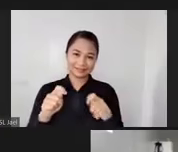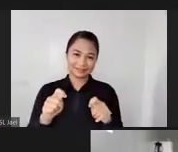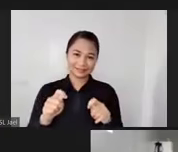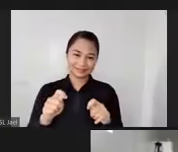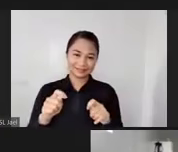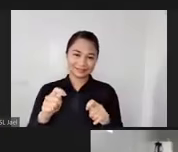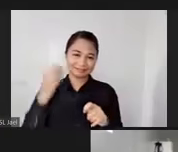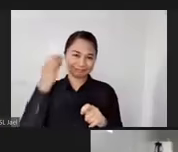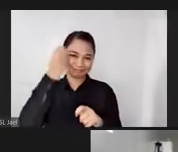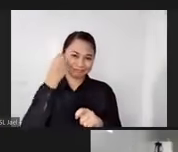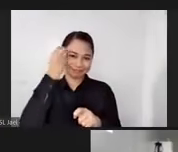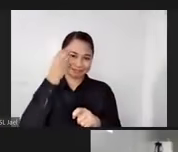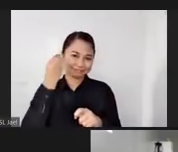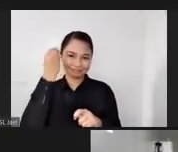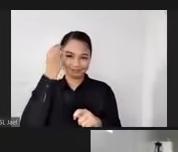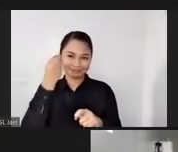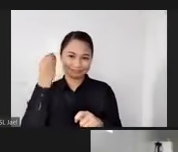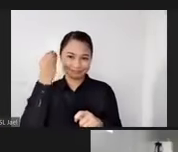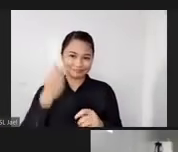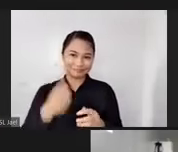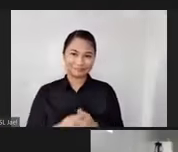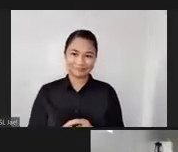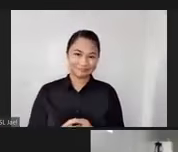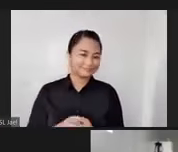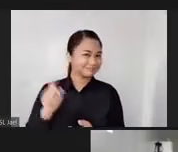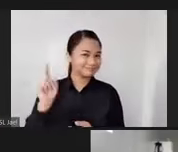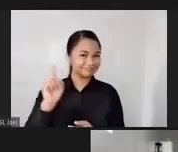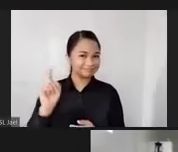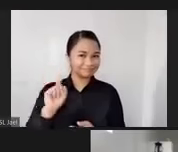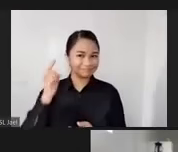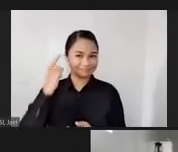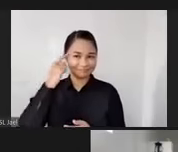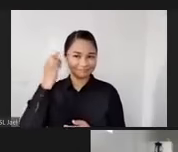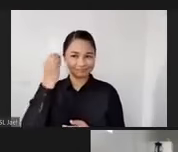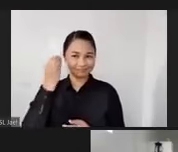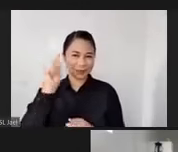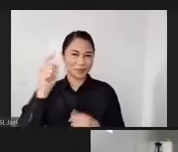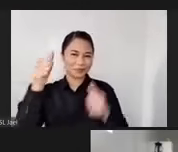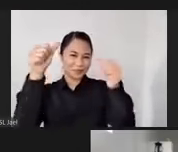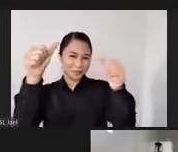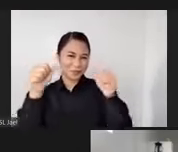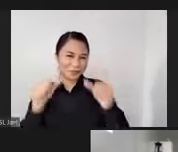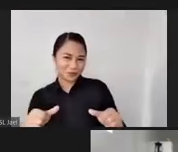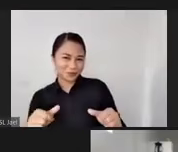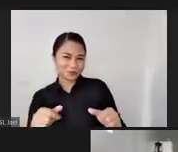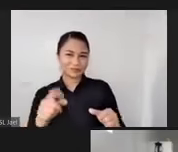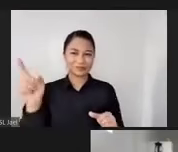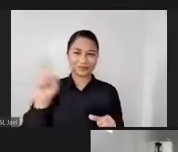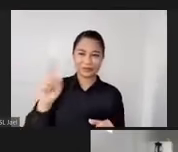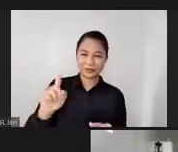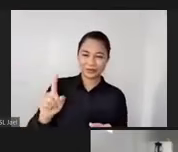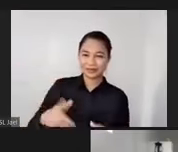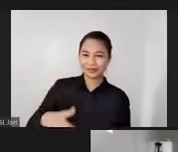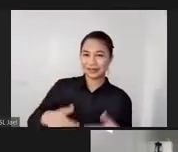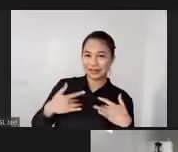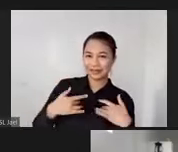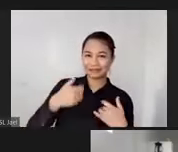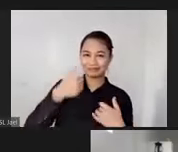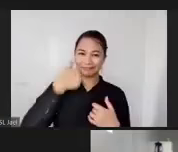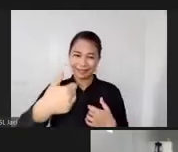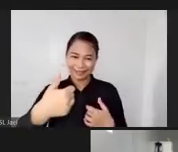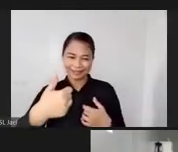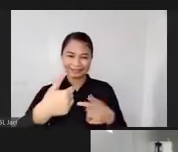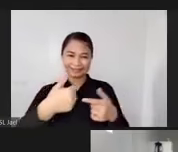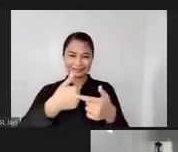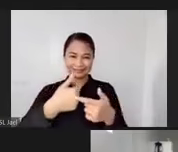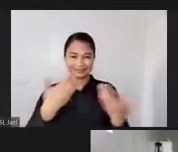attention, what are given likes or not, it can be frustrating because normally I get more reactions for the